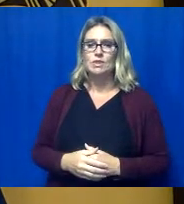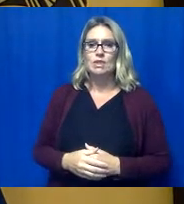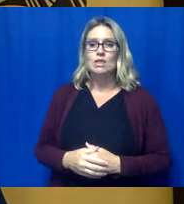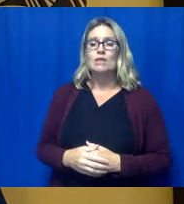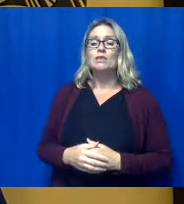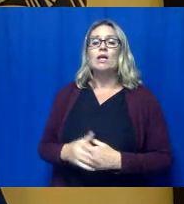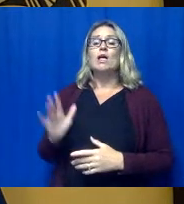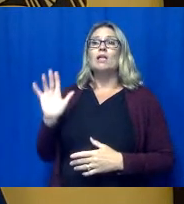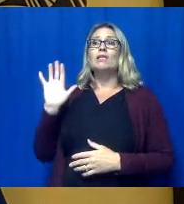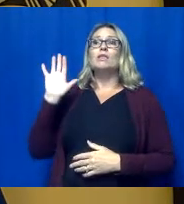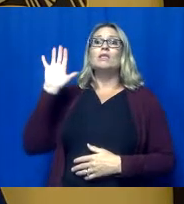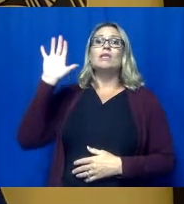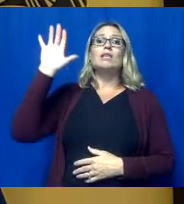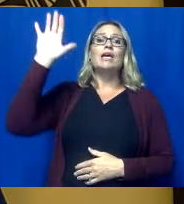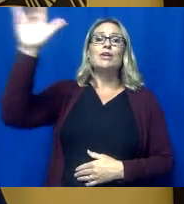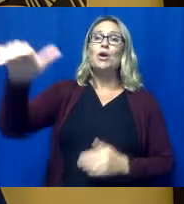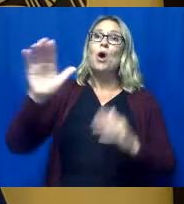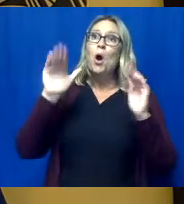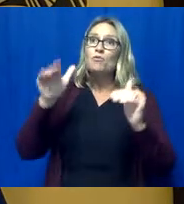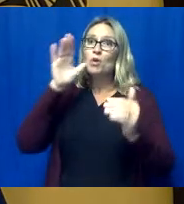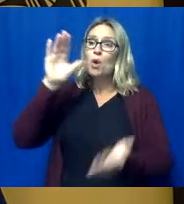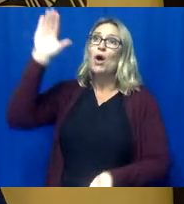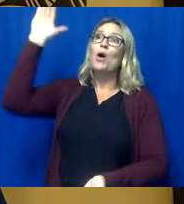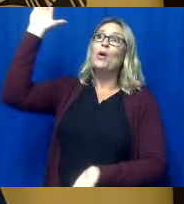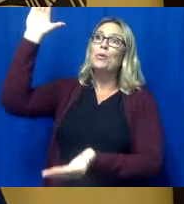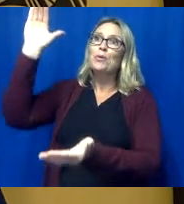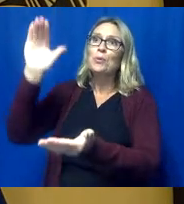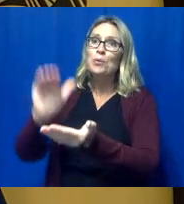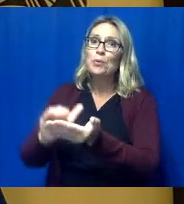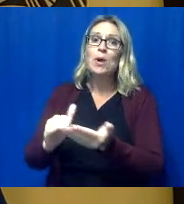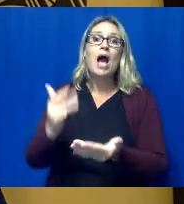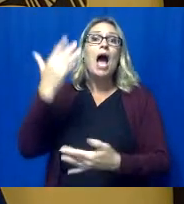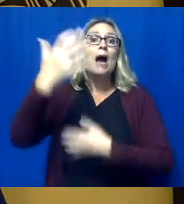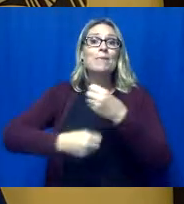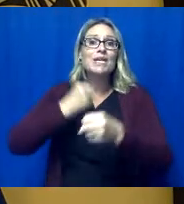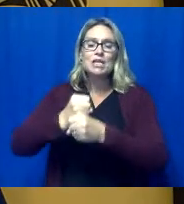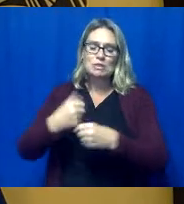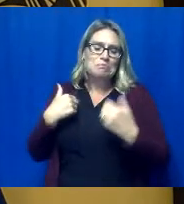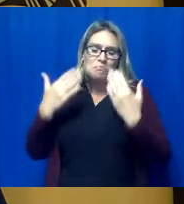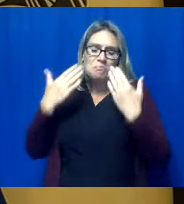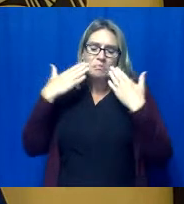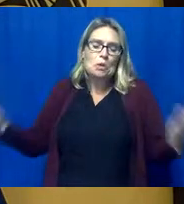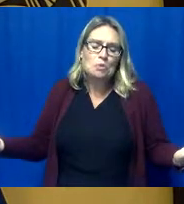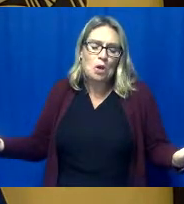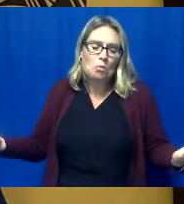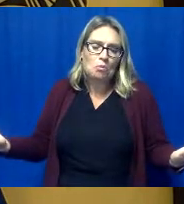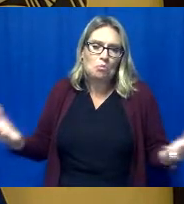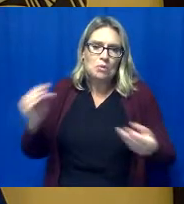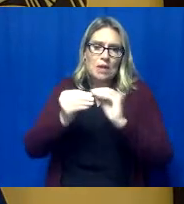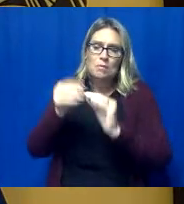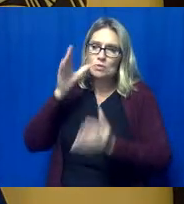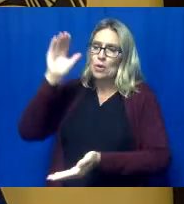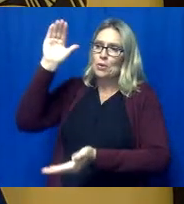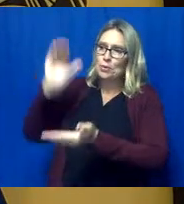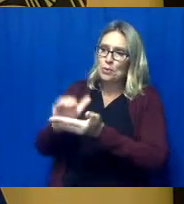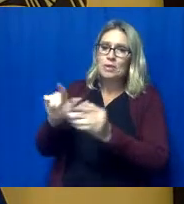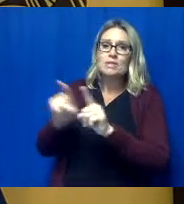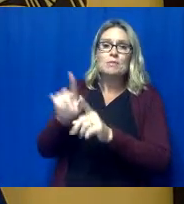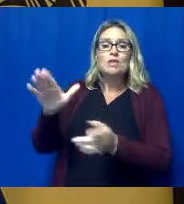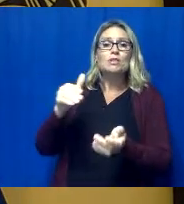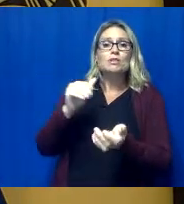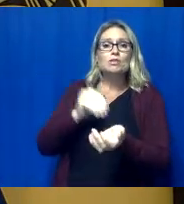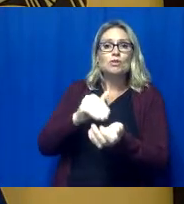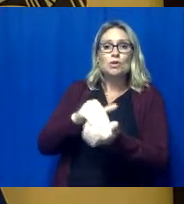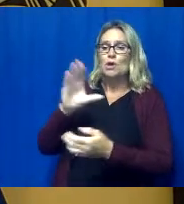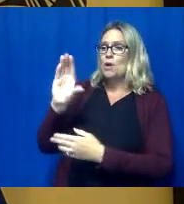this pandemic, hopefully, although we don't know how many years it will take. But as Dr. Bonnie Henry referred to recently